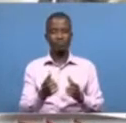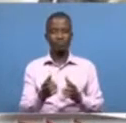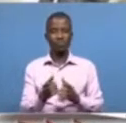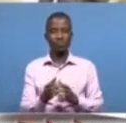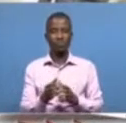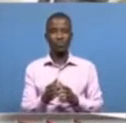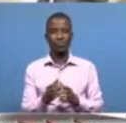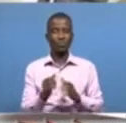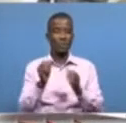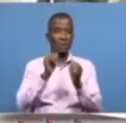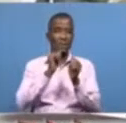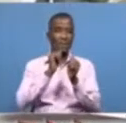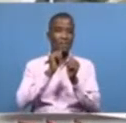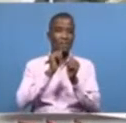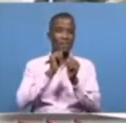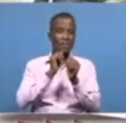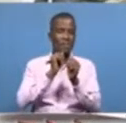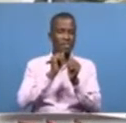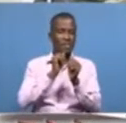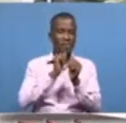Supreme Court Rules